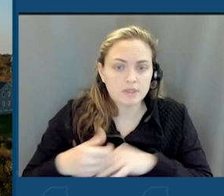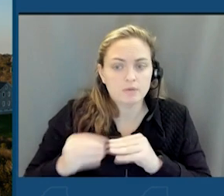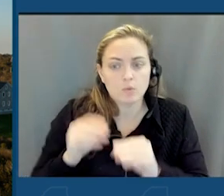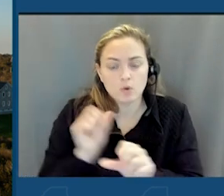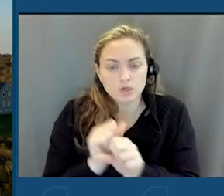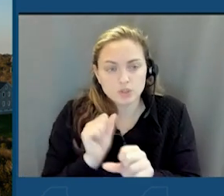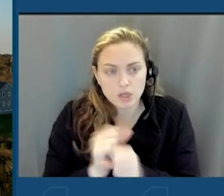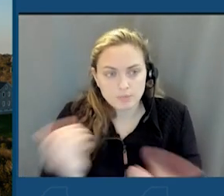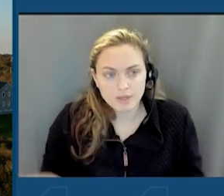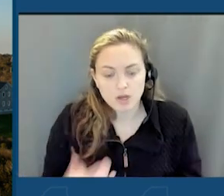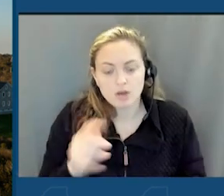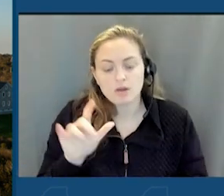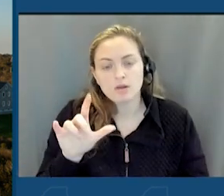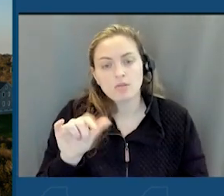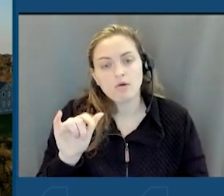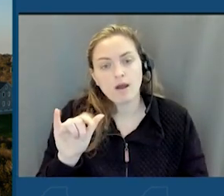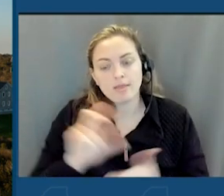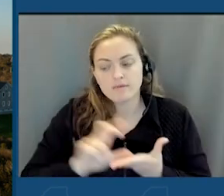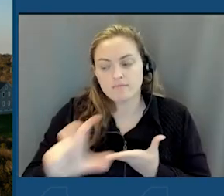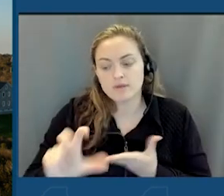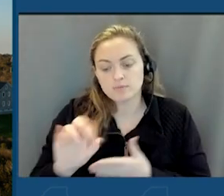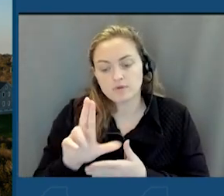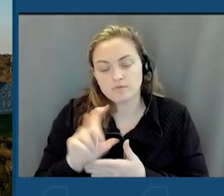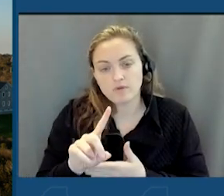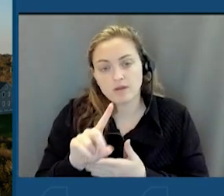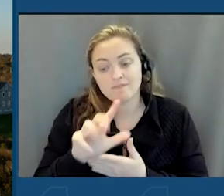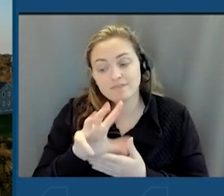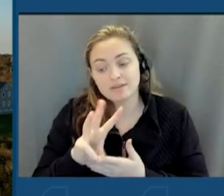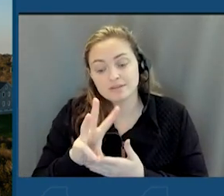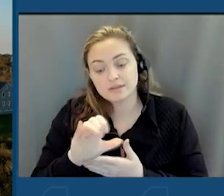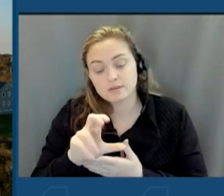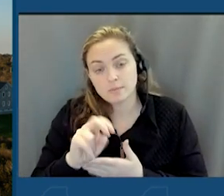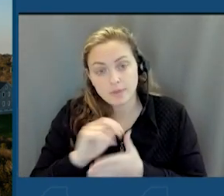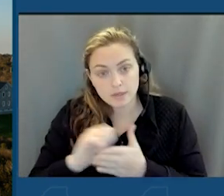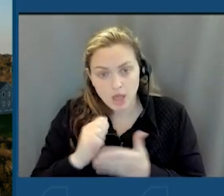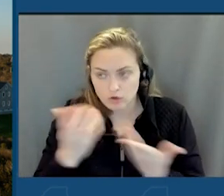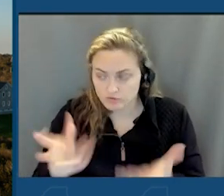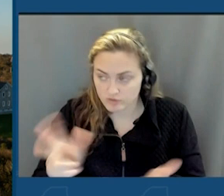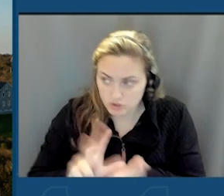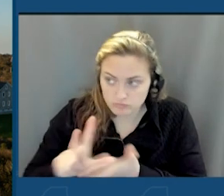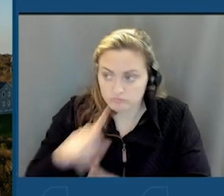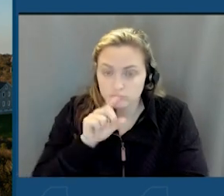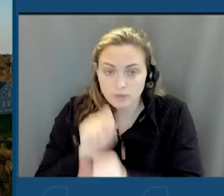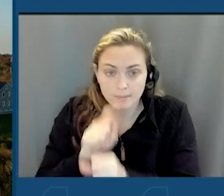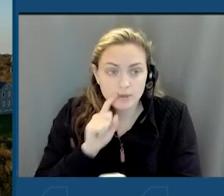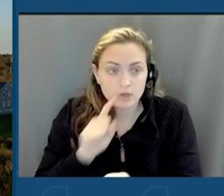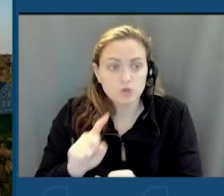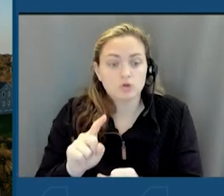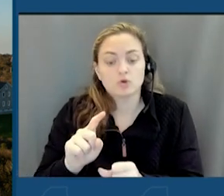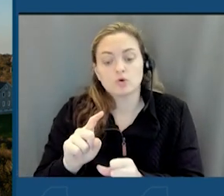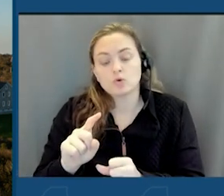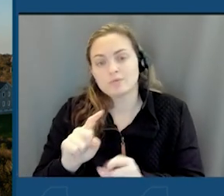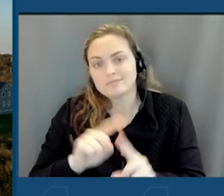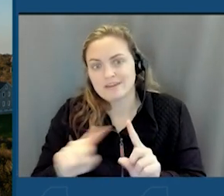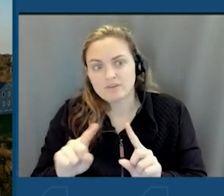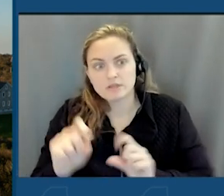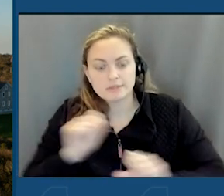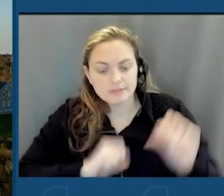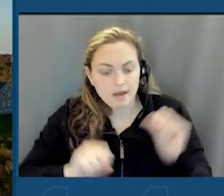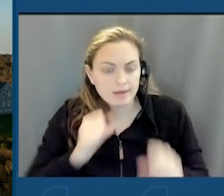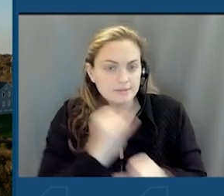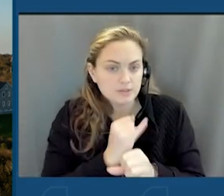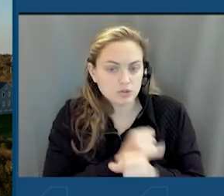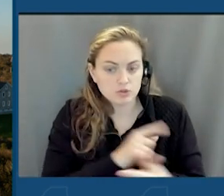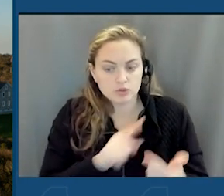here. The Long Island Investment Fund, $56 million is already committed to Feinstein Institute, Farmingdale,